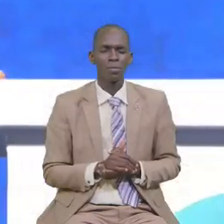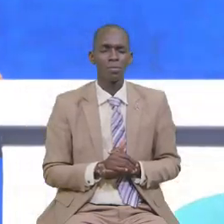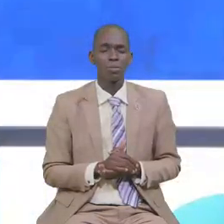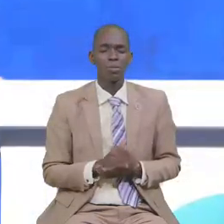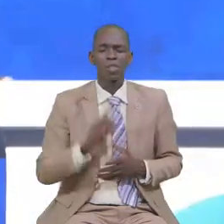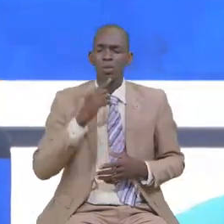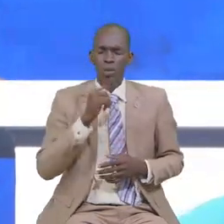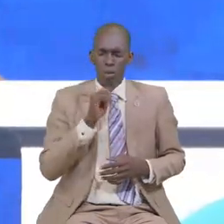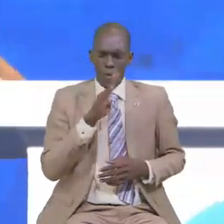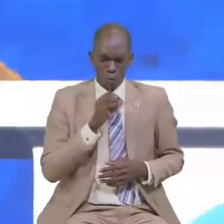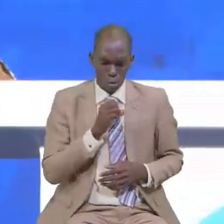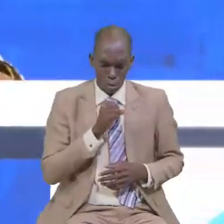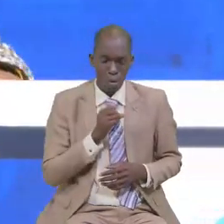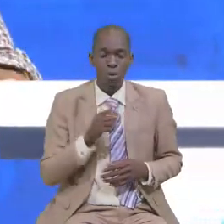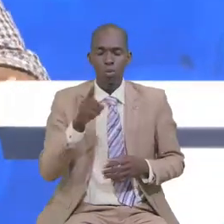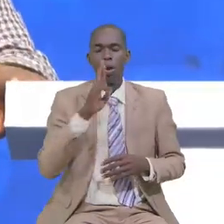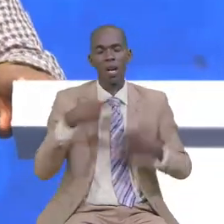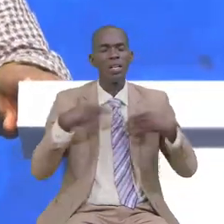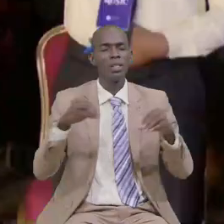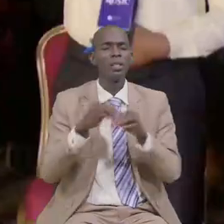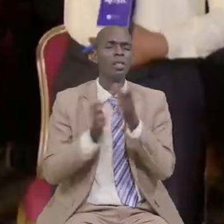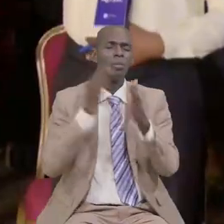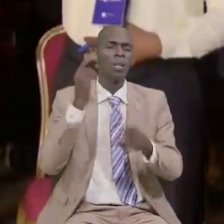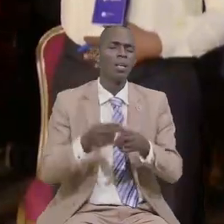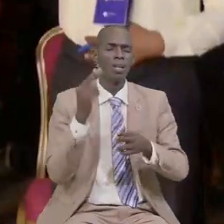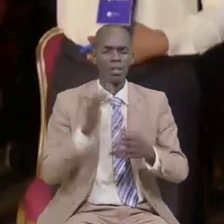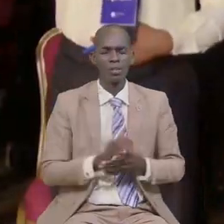Tuberculosis, you are healed in Jesus' name.